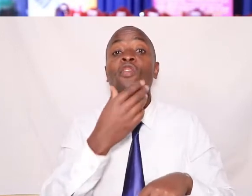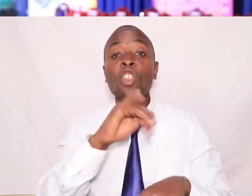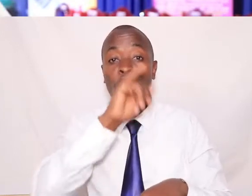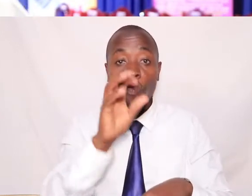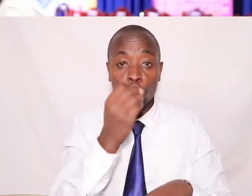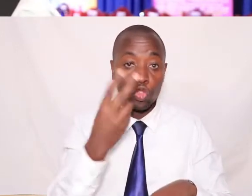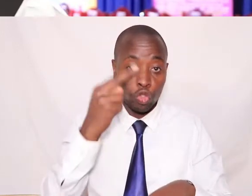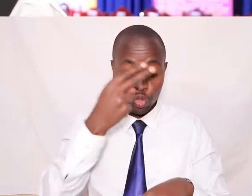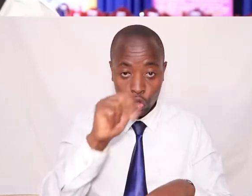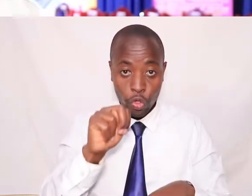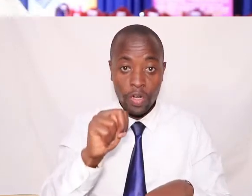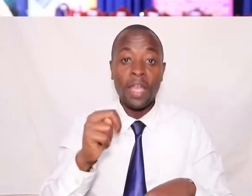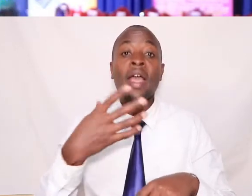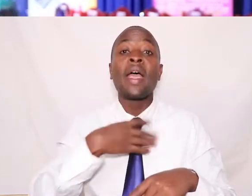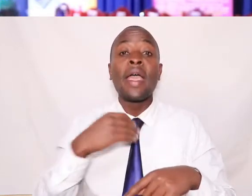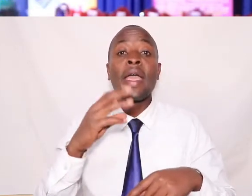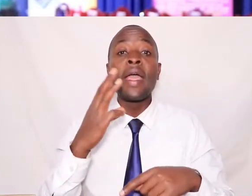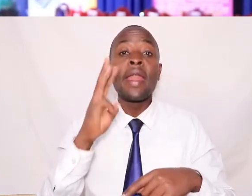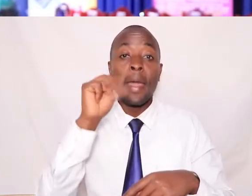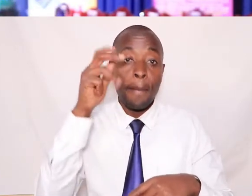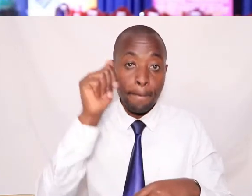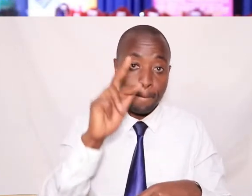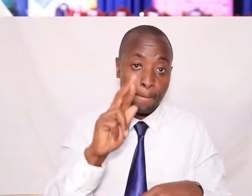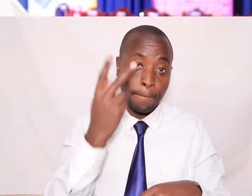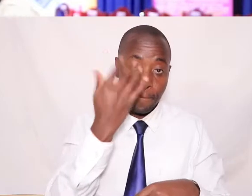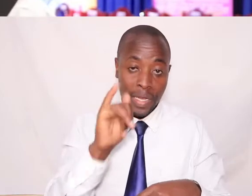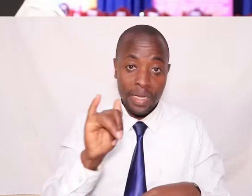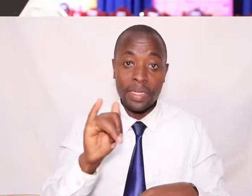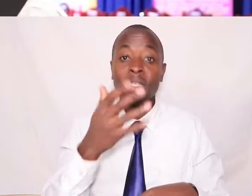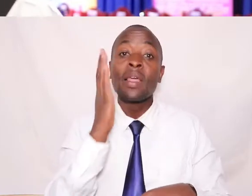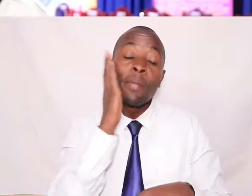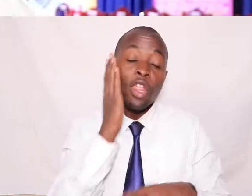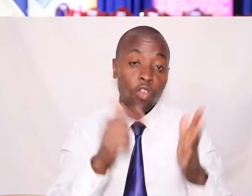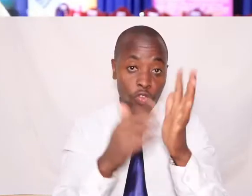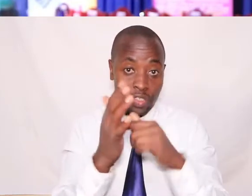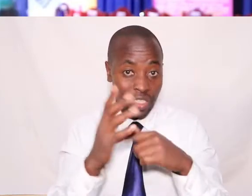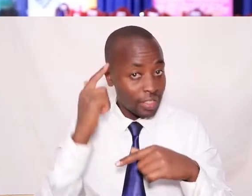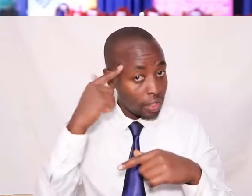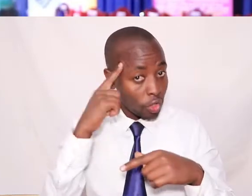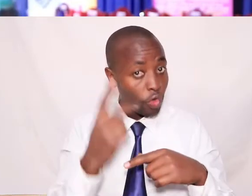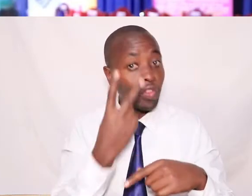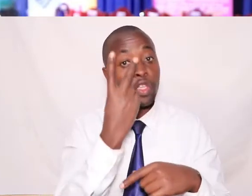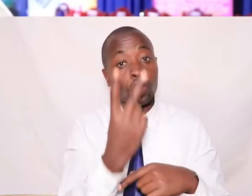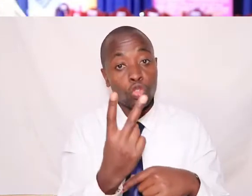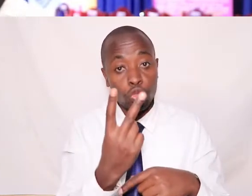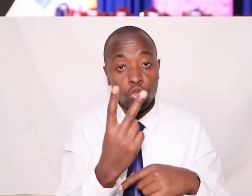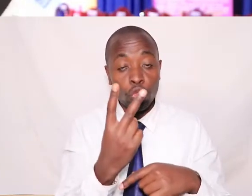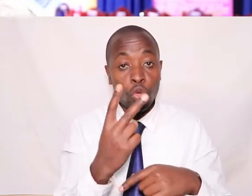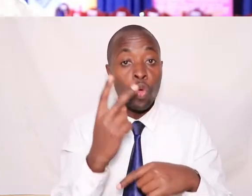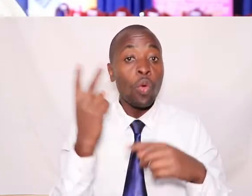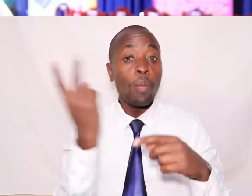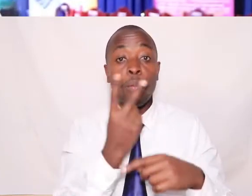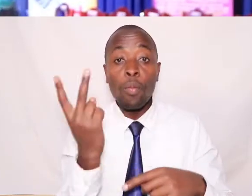Mary, the mother of Jesus. Consider first the contrast between the two. Zechariah's